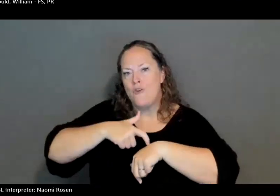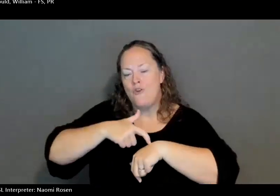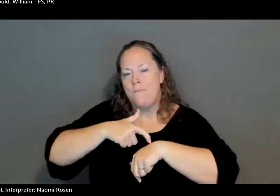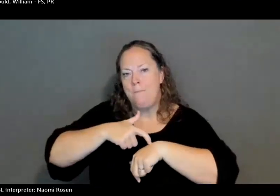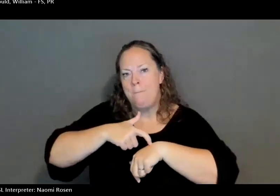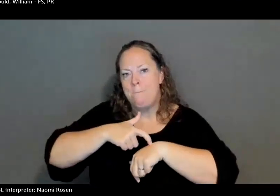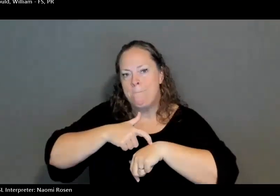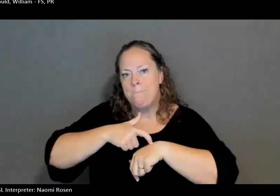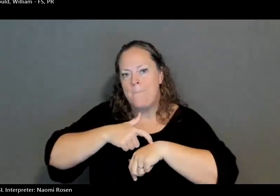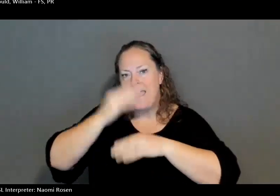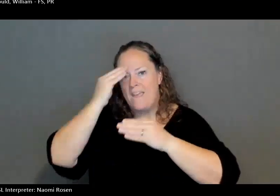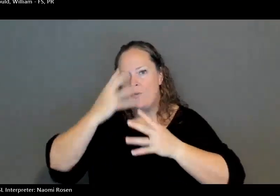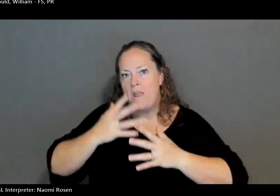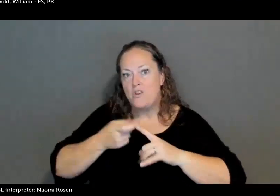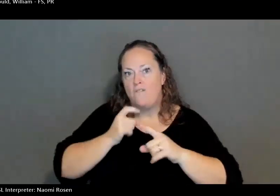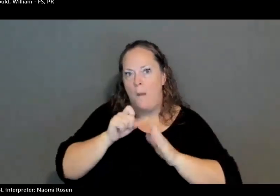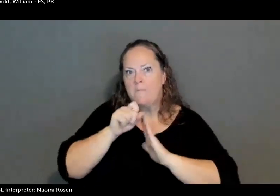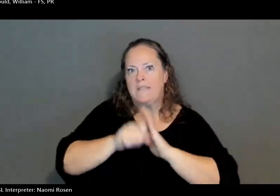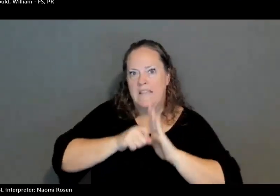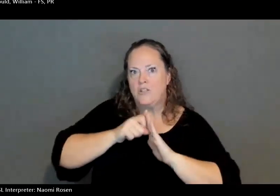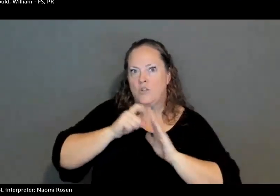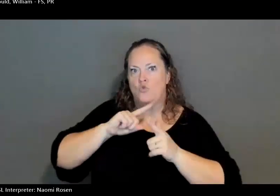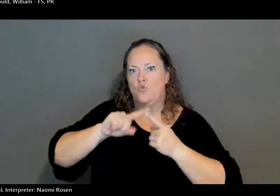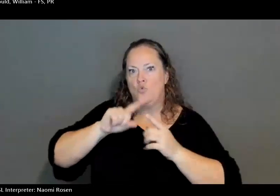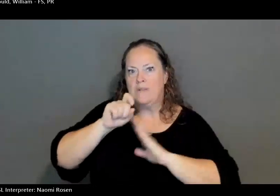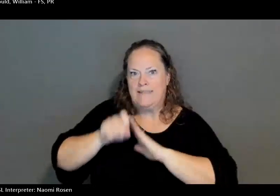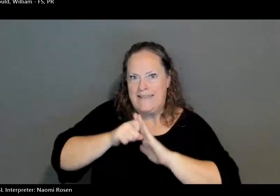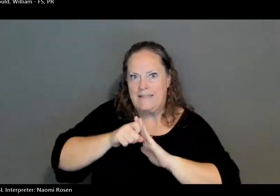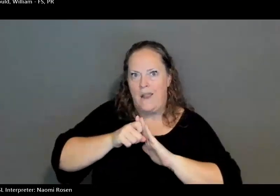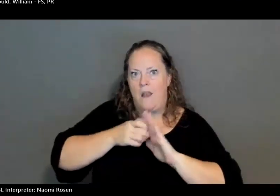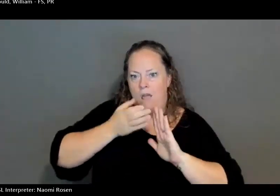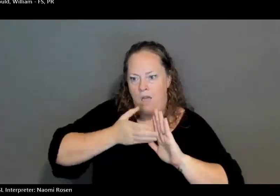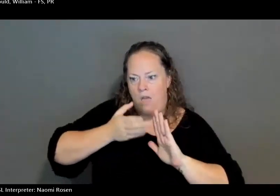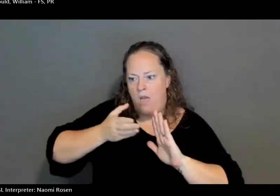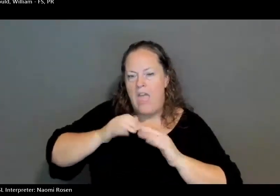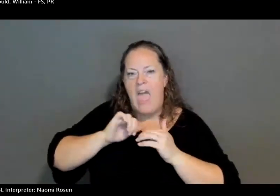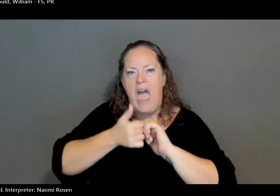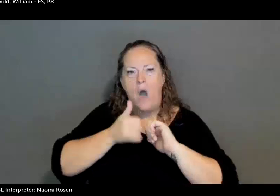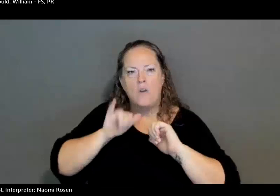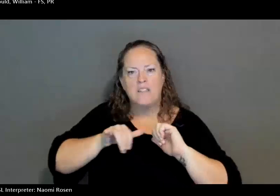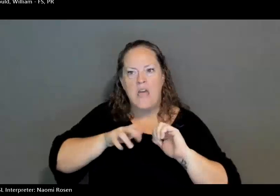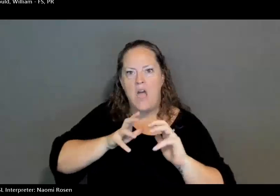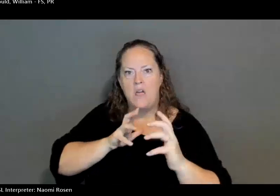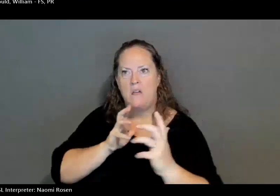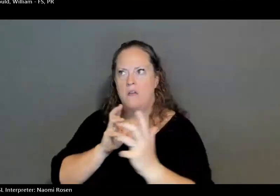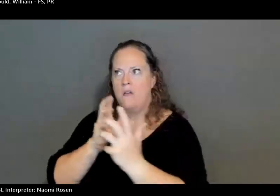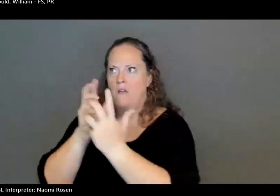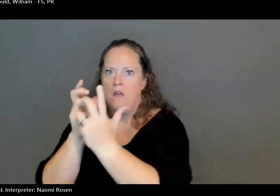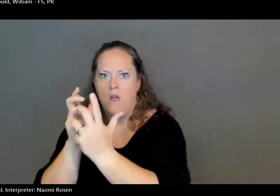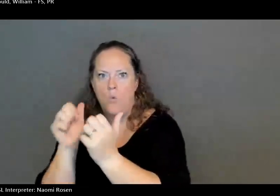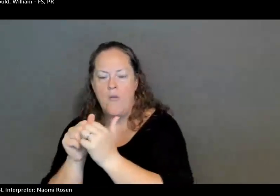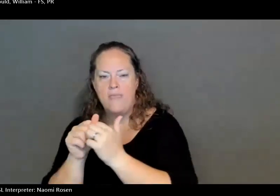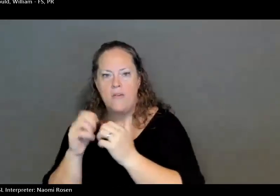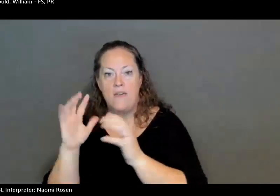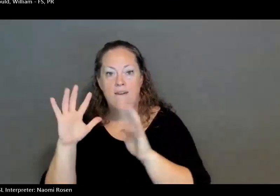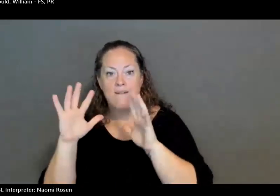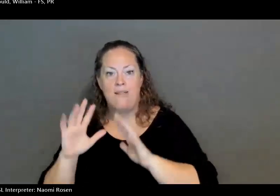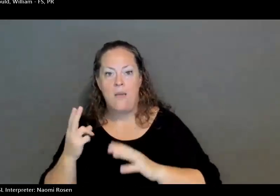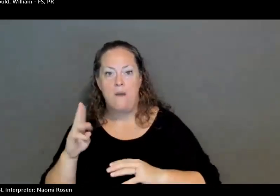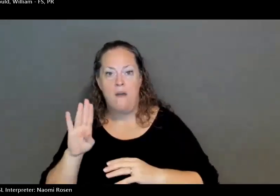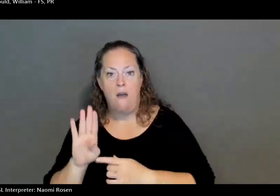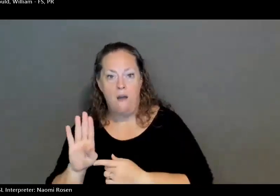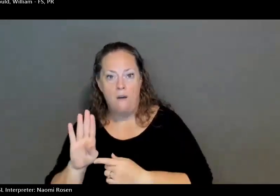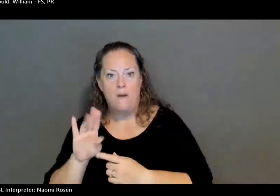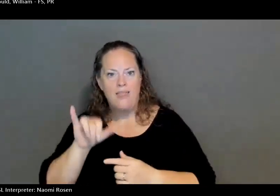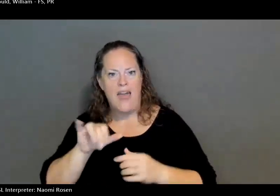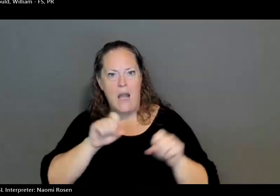from season to season, how does that fit in to the climate hub and being able to reduce